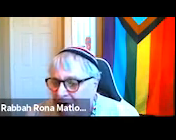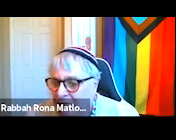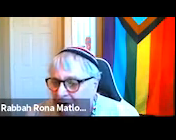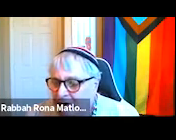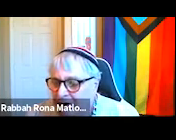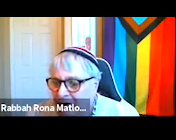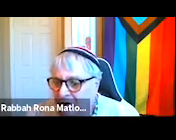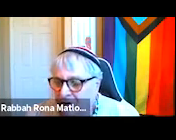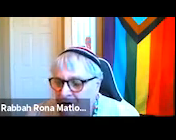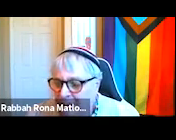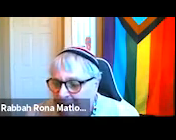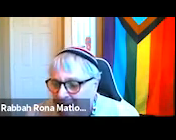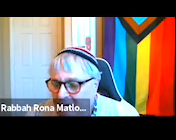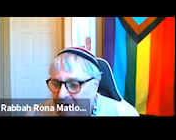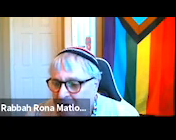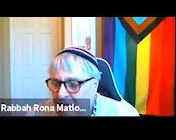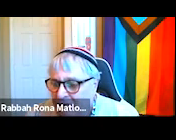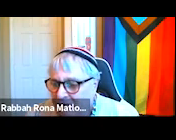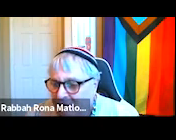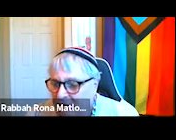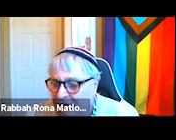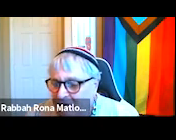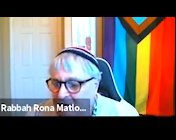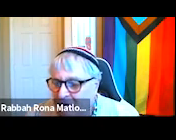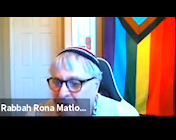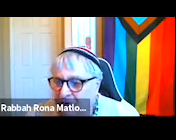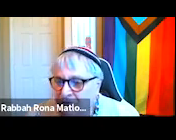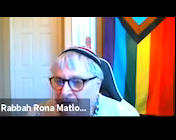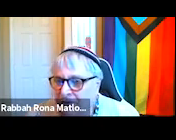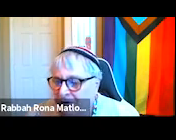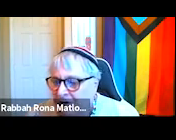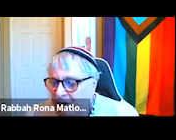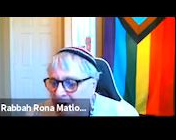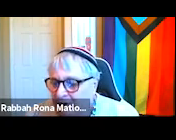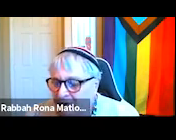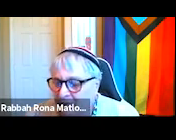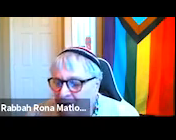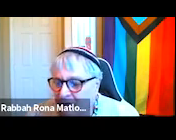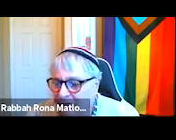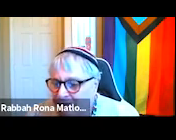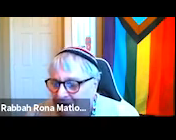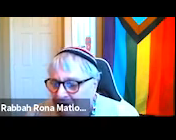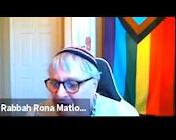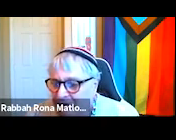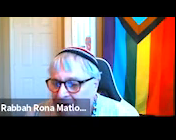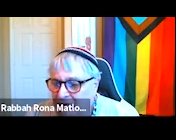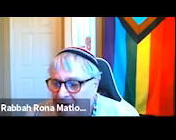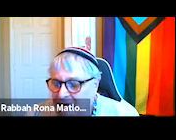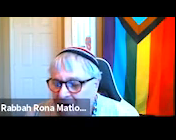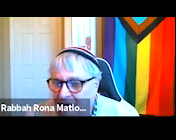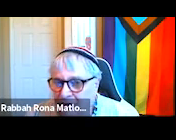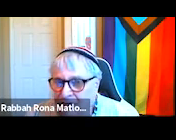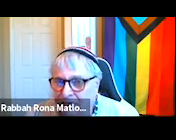receiving proper care in terms of kavod habriut at the facility, that they